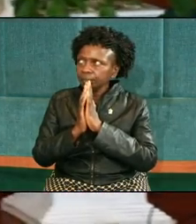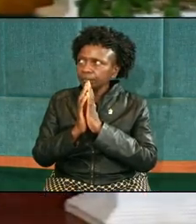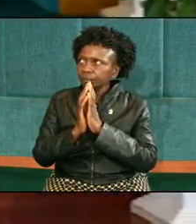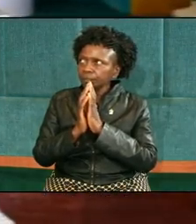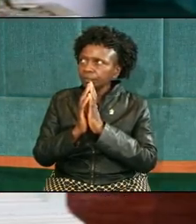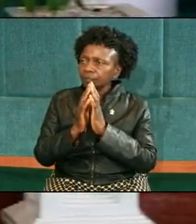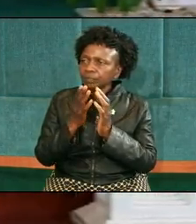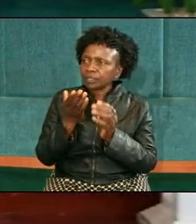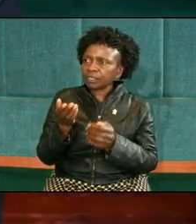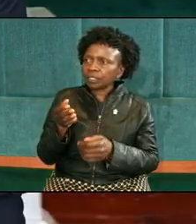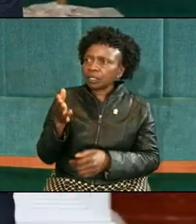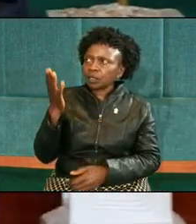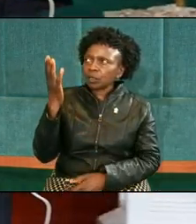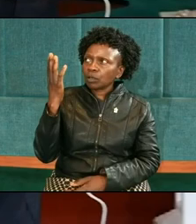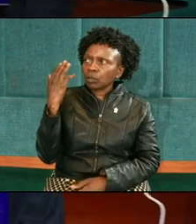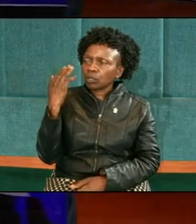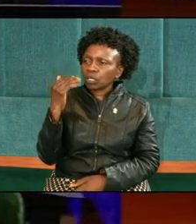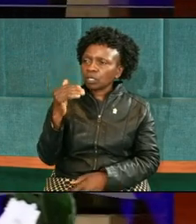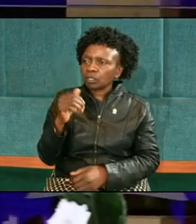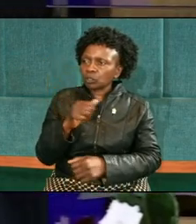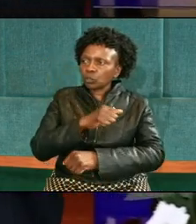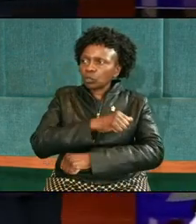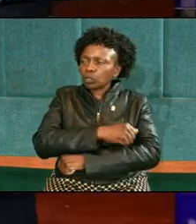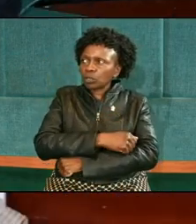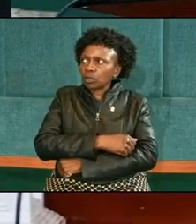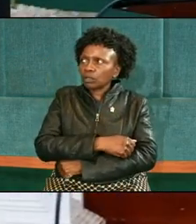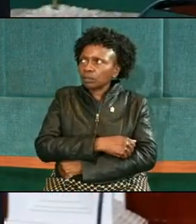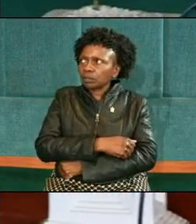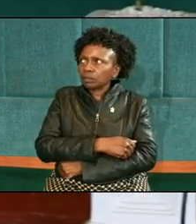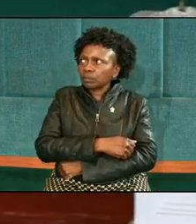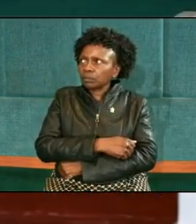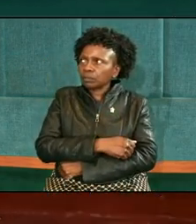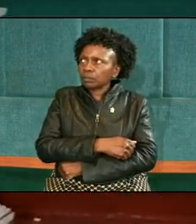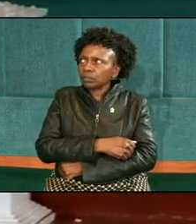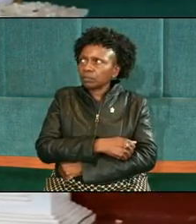She was at school